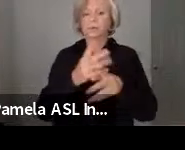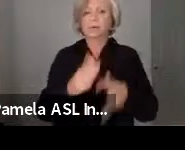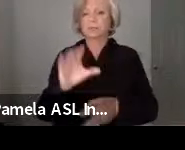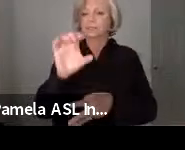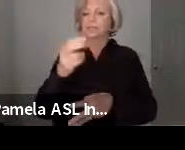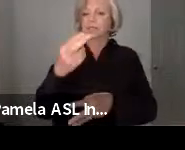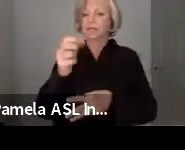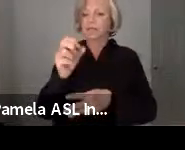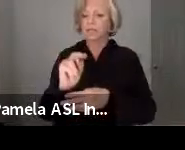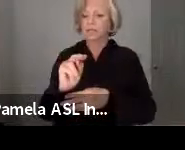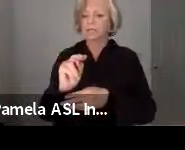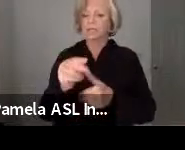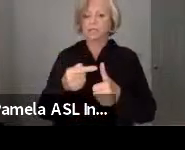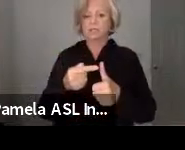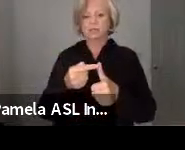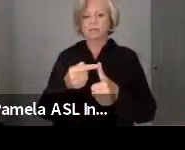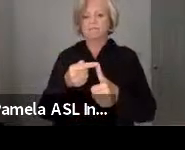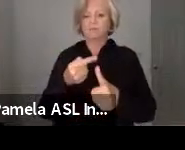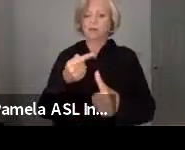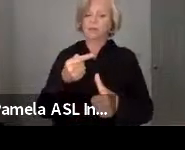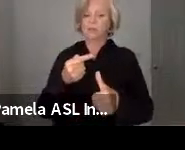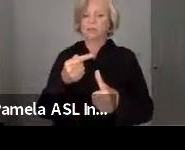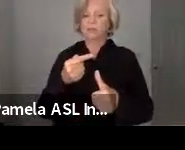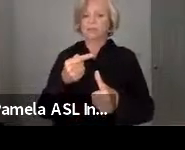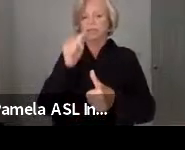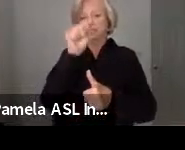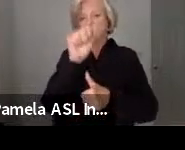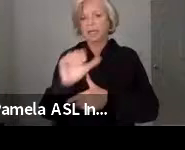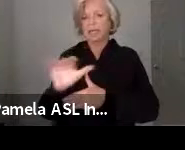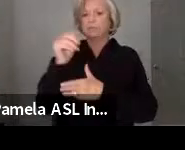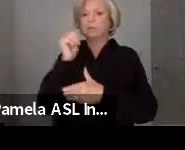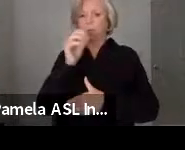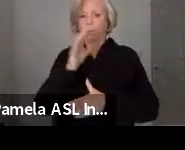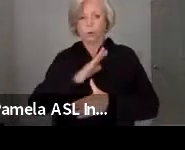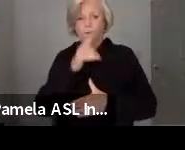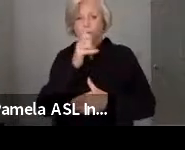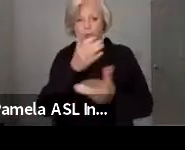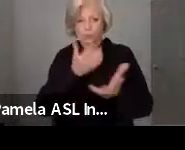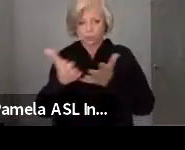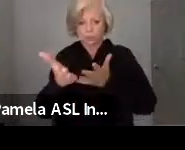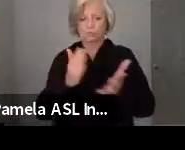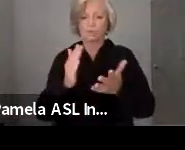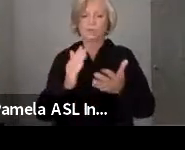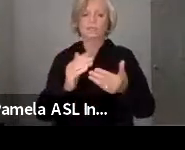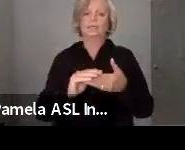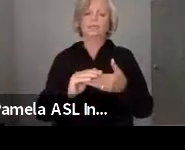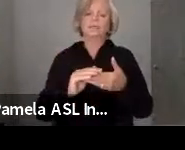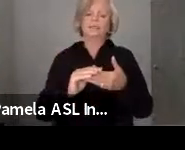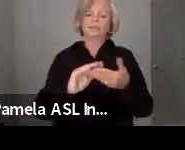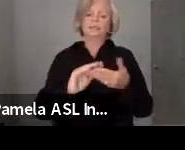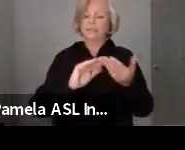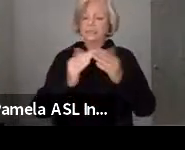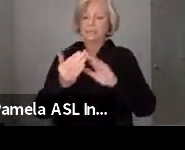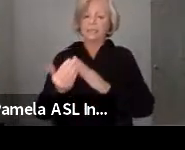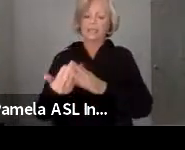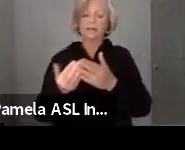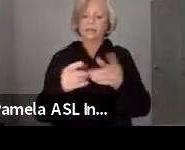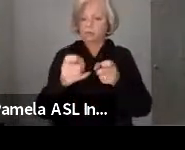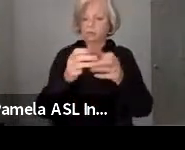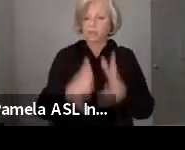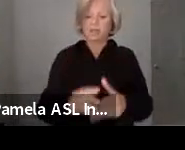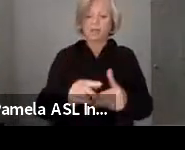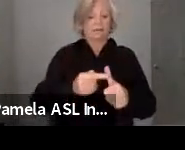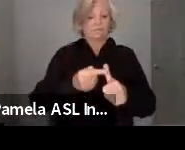many ways, she was the first Asian American woman to serve on the County Board of Supervisors. She was the first Asian American woman